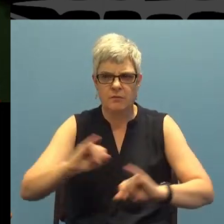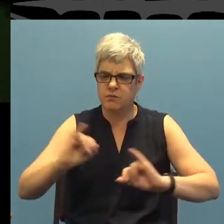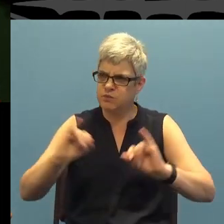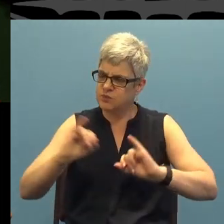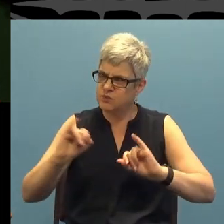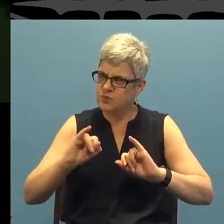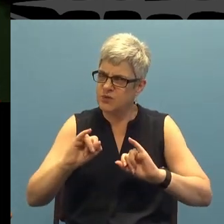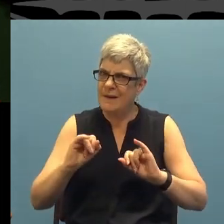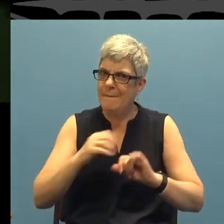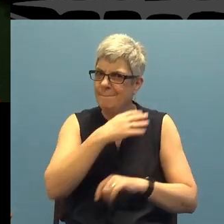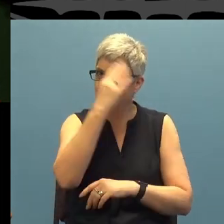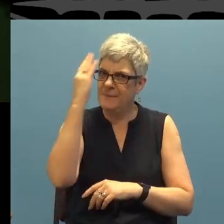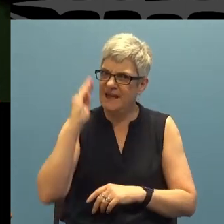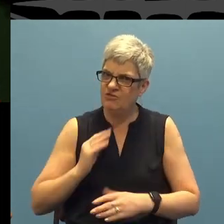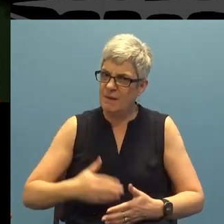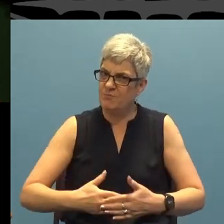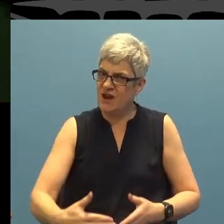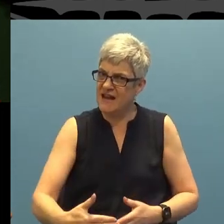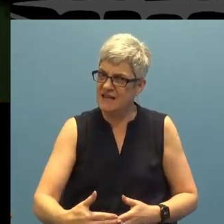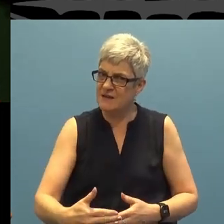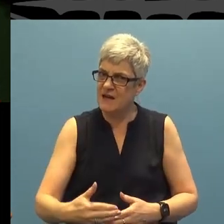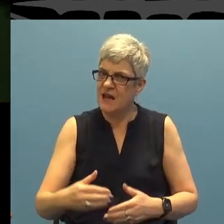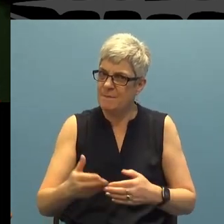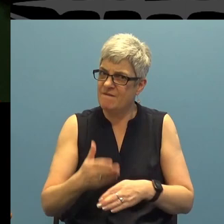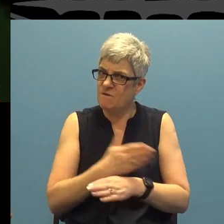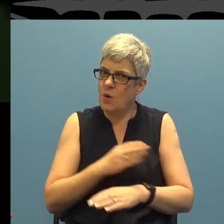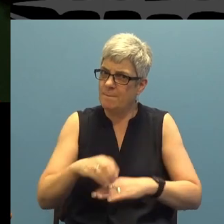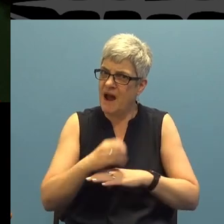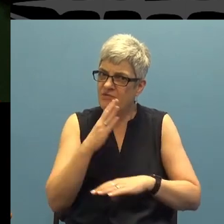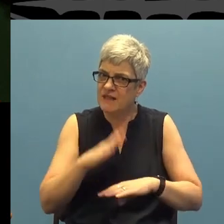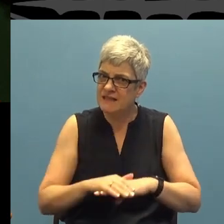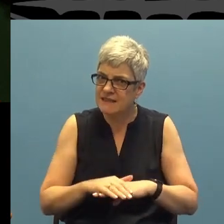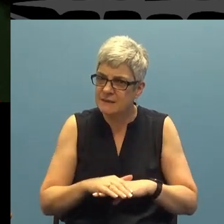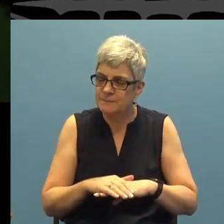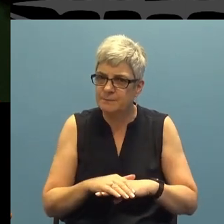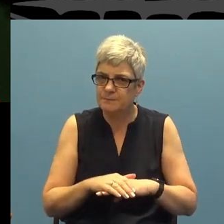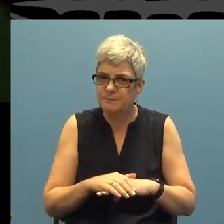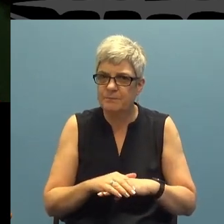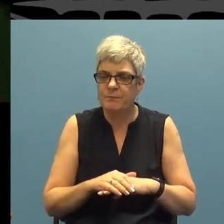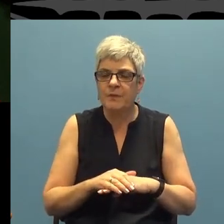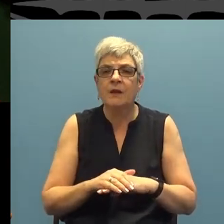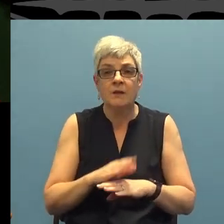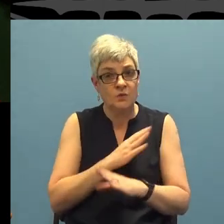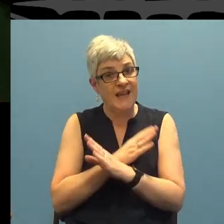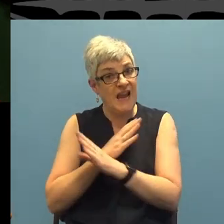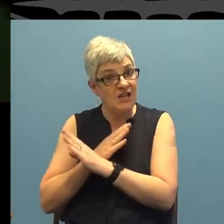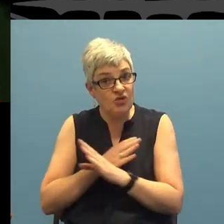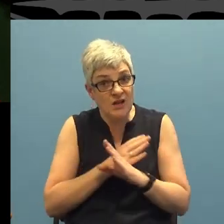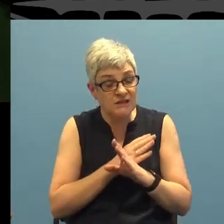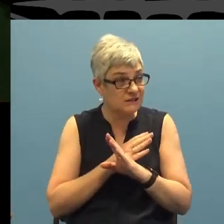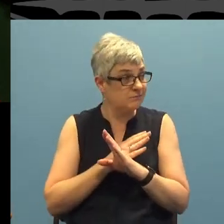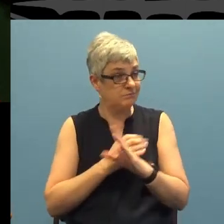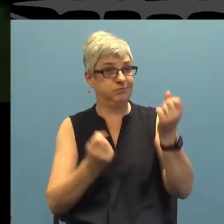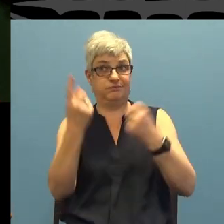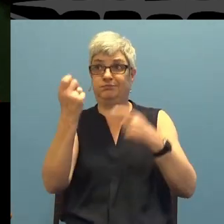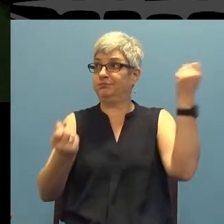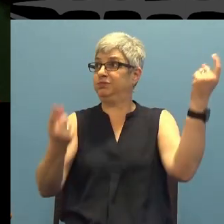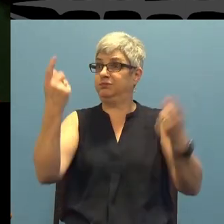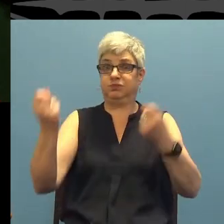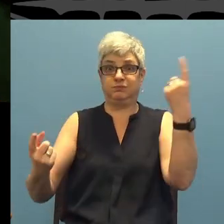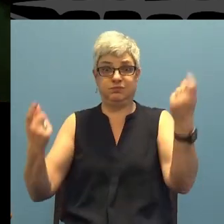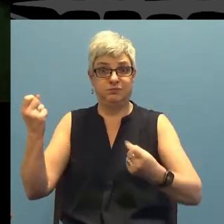Mary being pregnant before she and Joseph were married. So the angels bursting onto the scene at nighttime